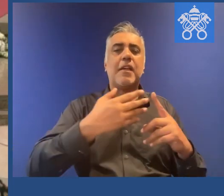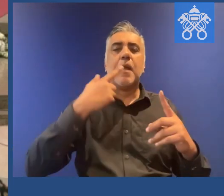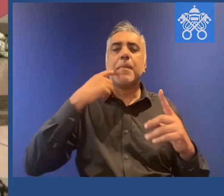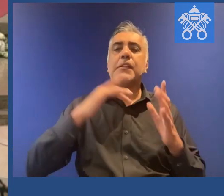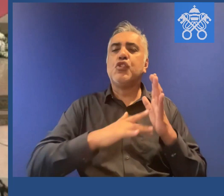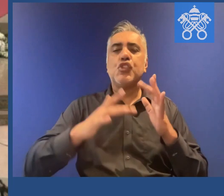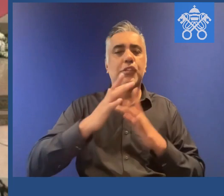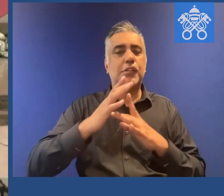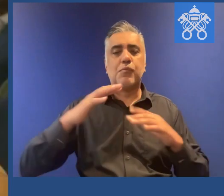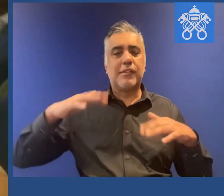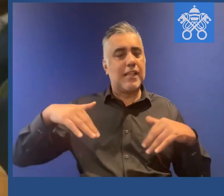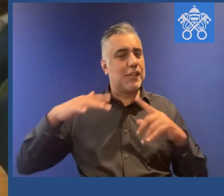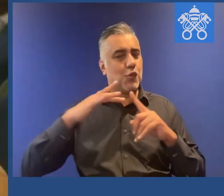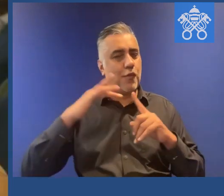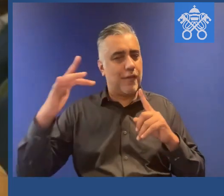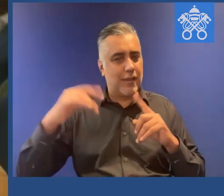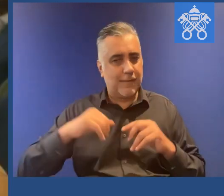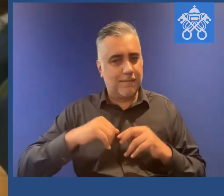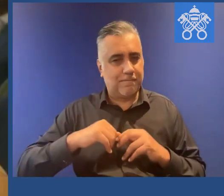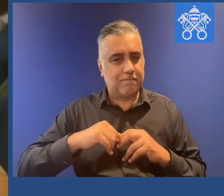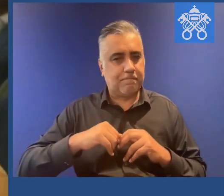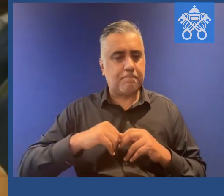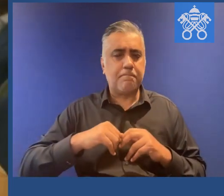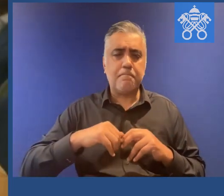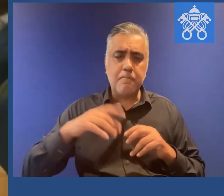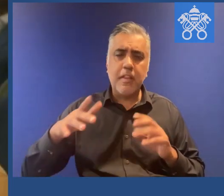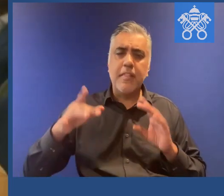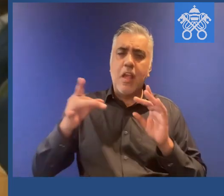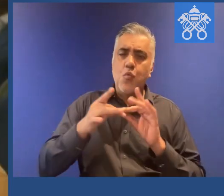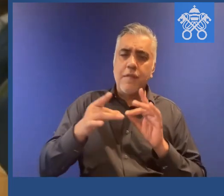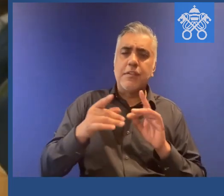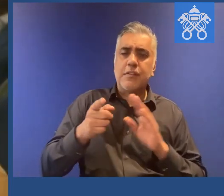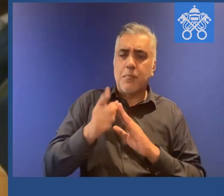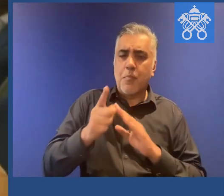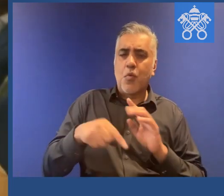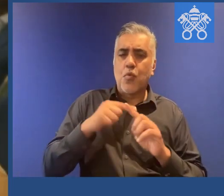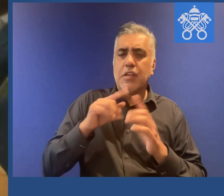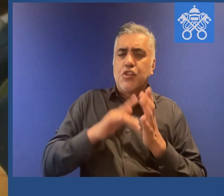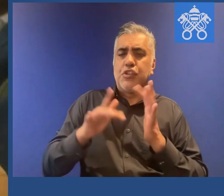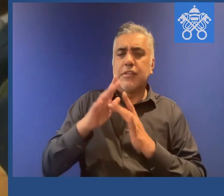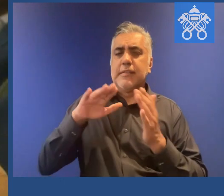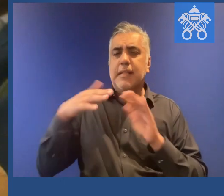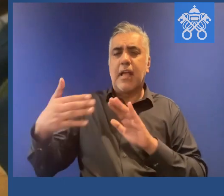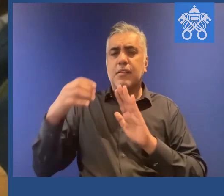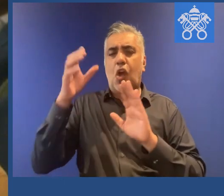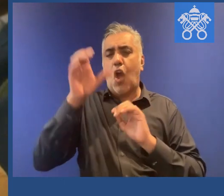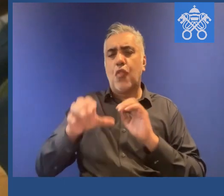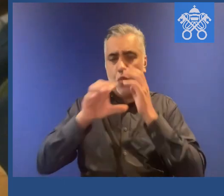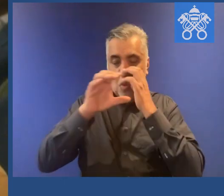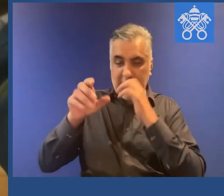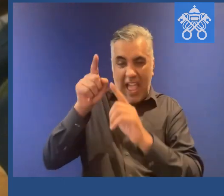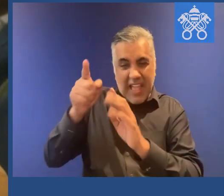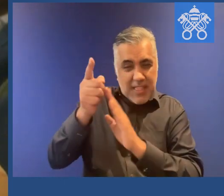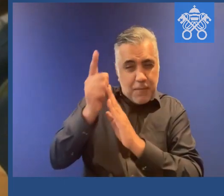because Jesus was not yet glorified." The reference is to the moment when Jesus dies on the cross. At